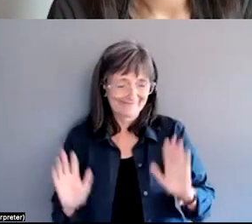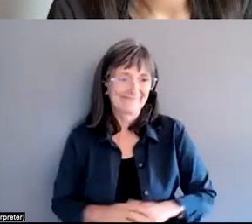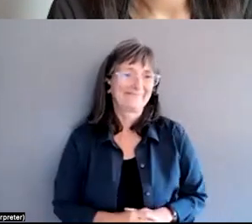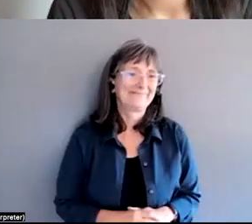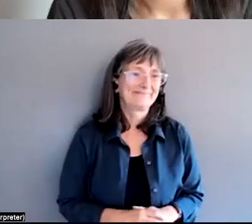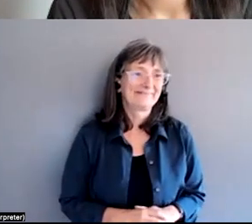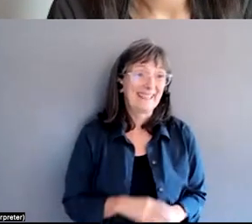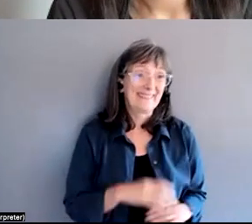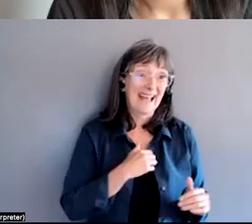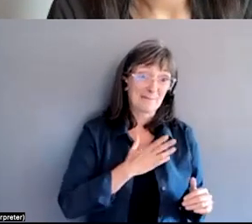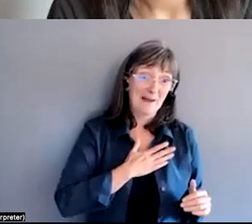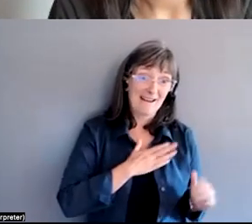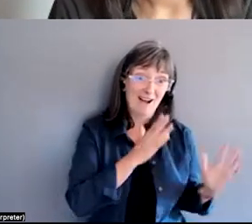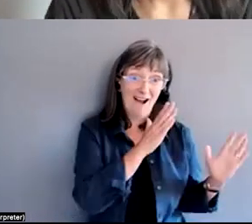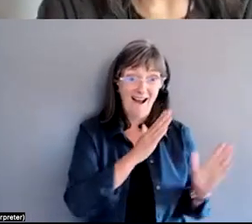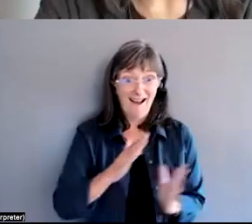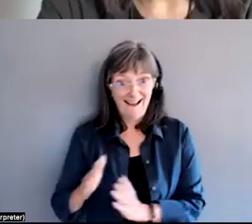Right. Natalie,